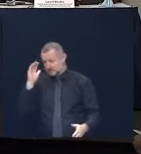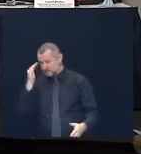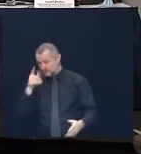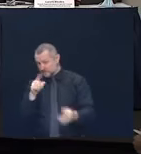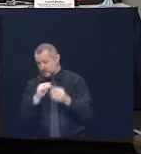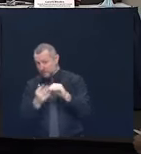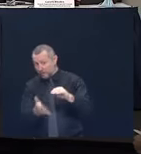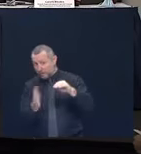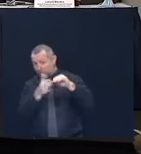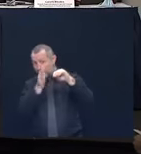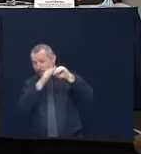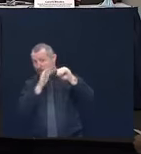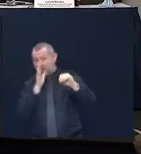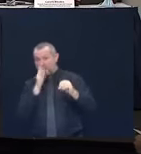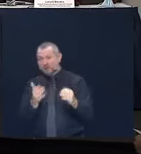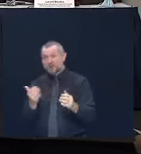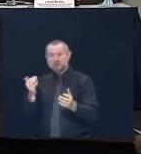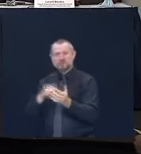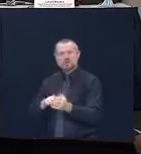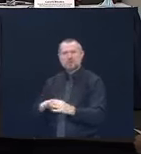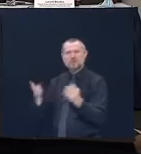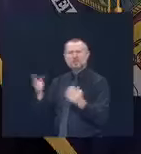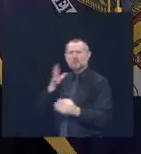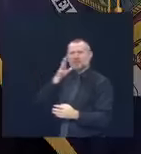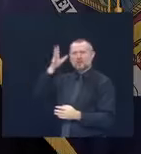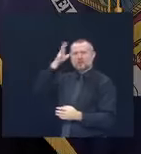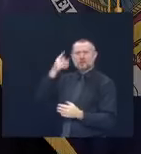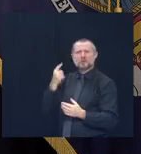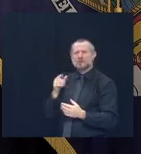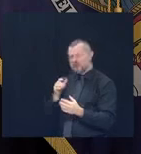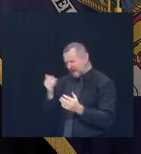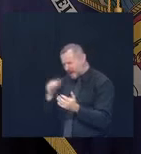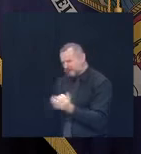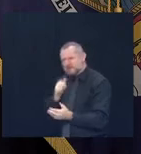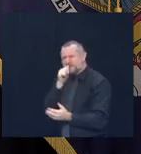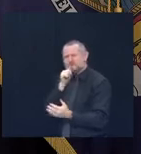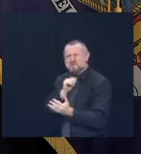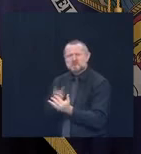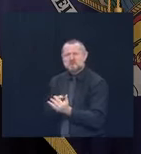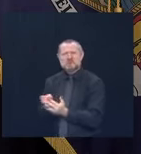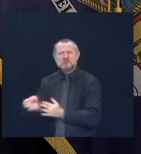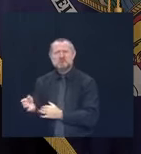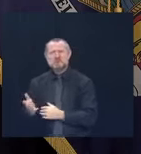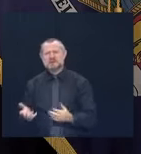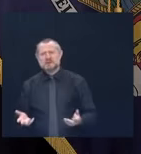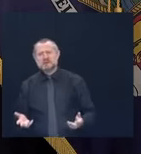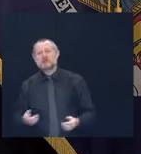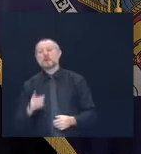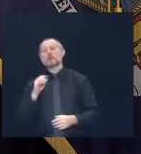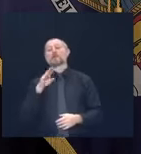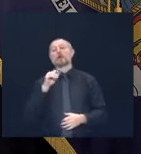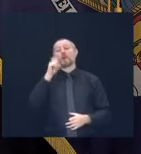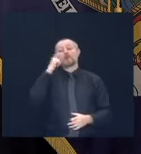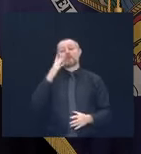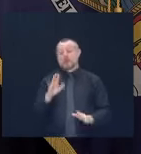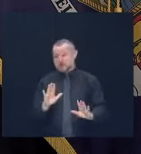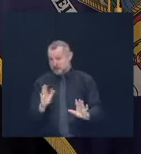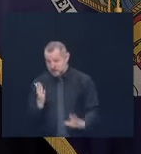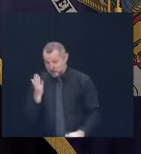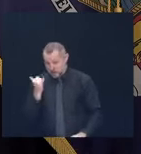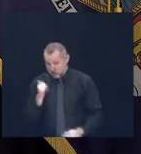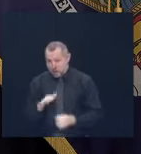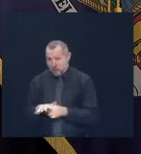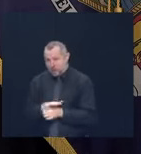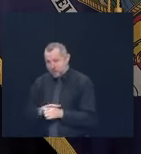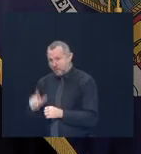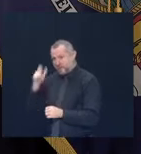up again. So why have parents go through this back and forth? Because the local government controls schools